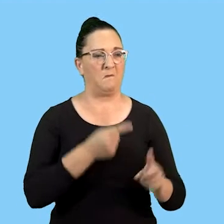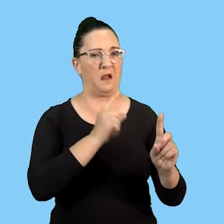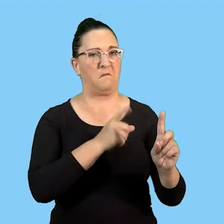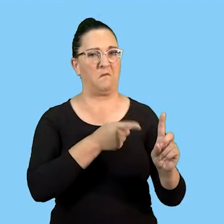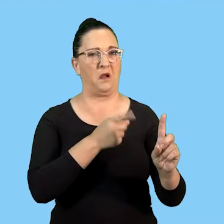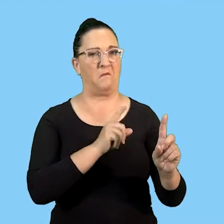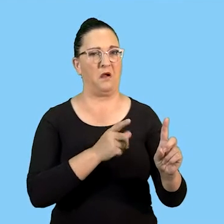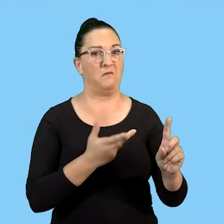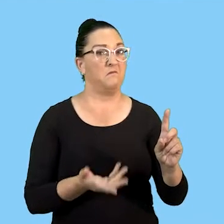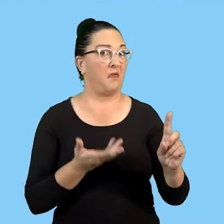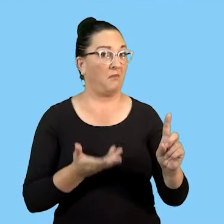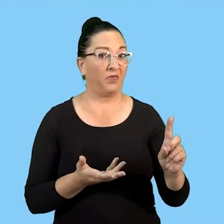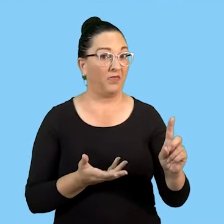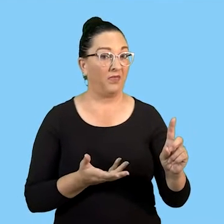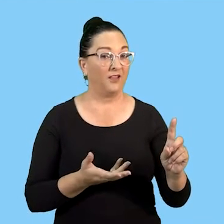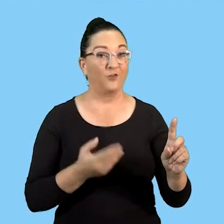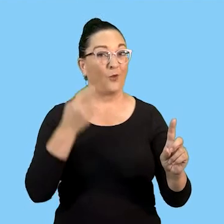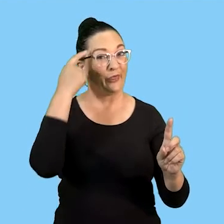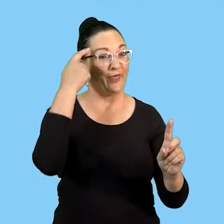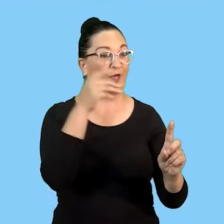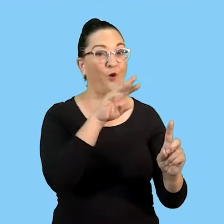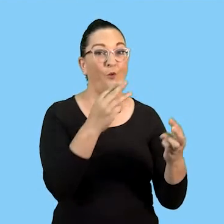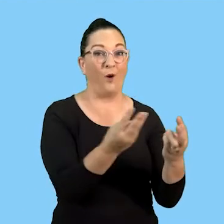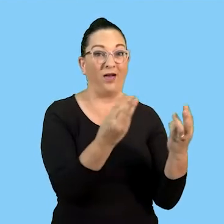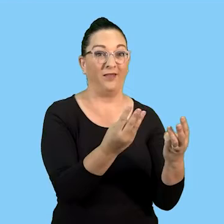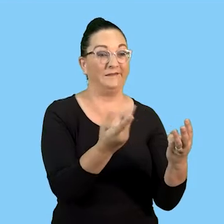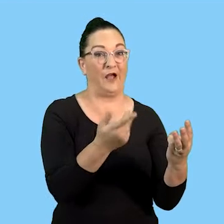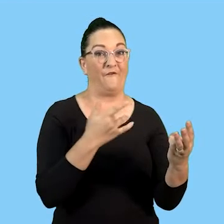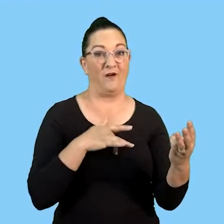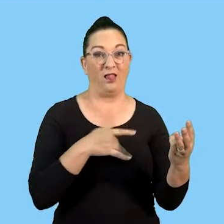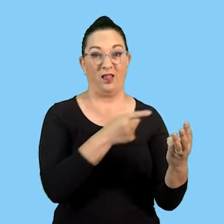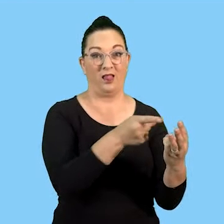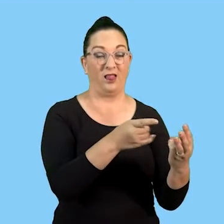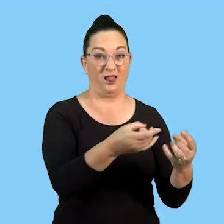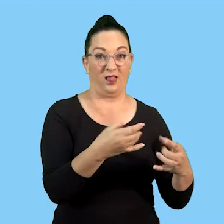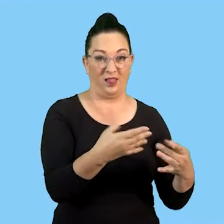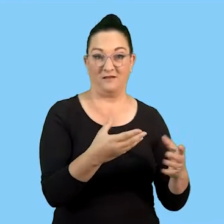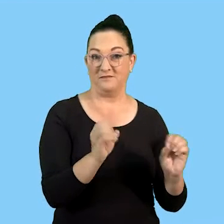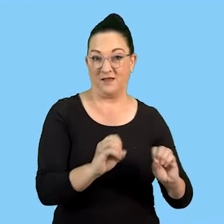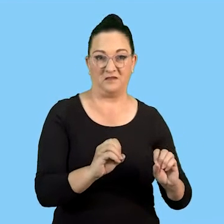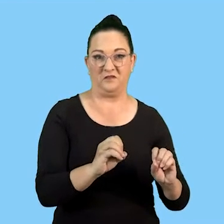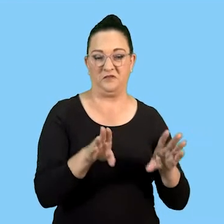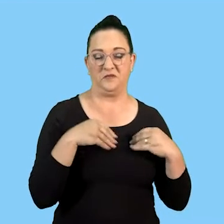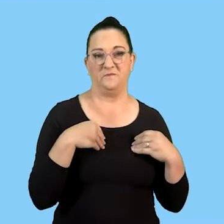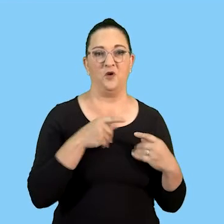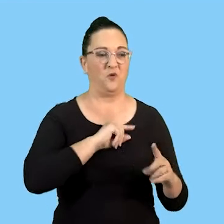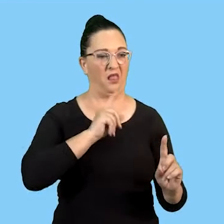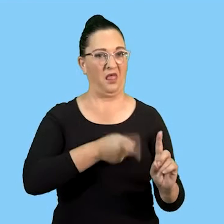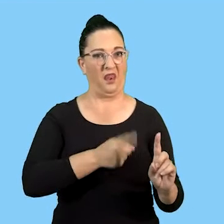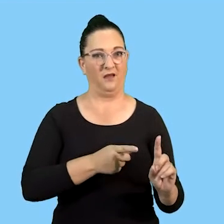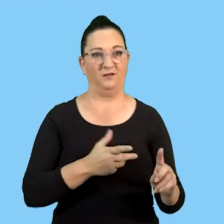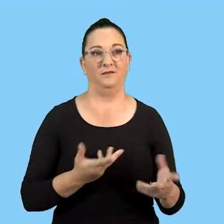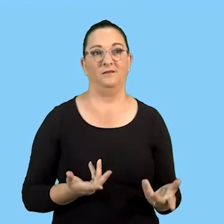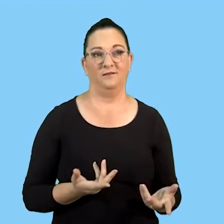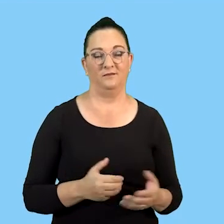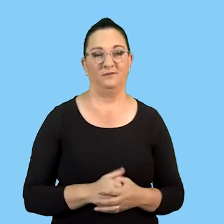managers may not consider worker inputs. So the leadership styles, we've got different leadership styles. You can be an autocratic